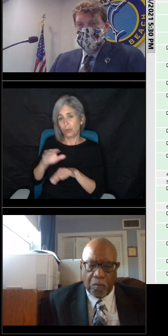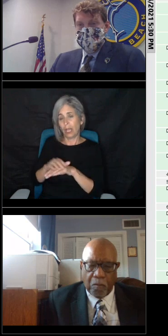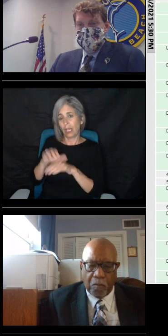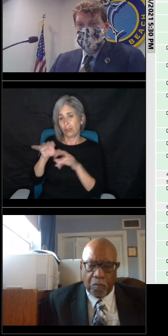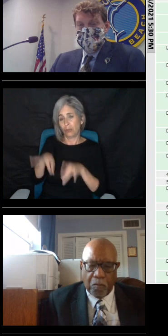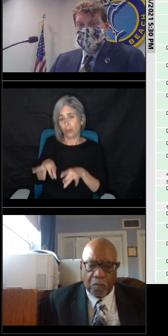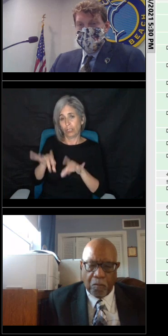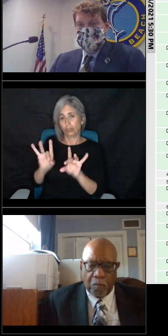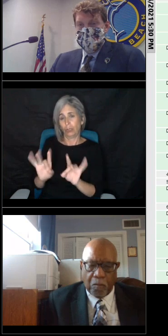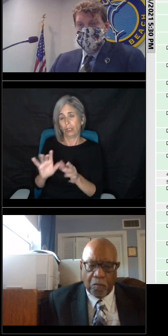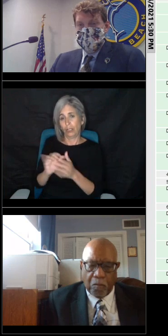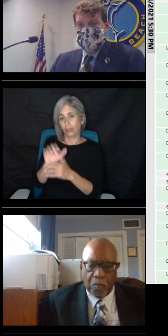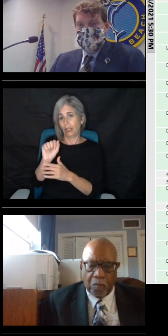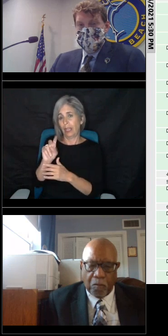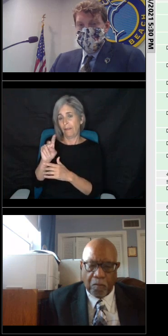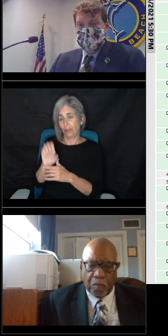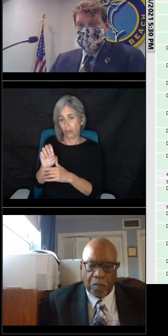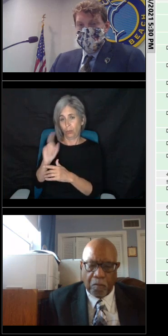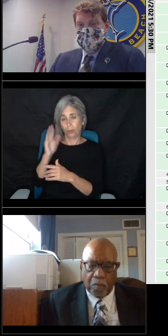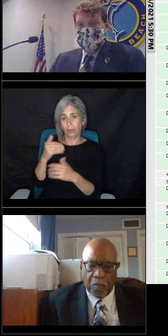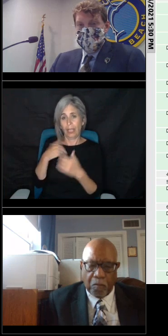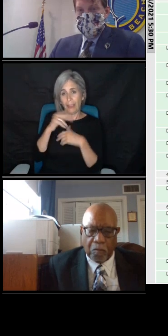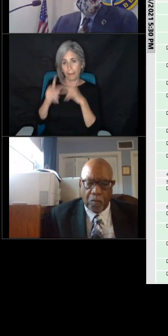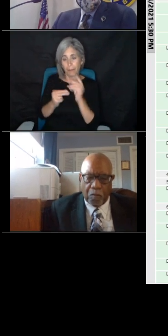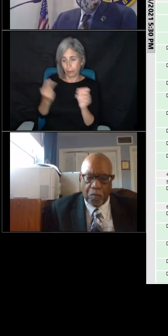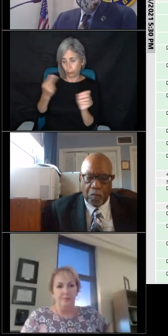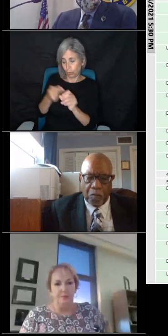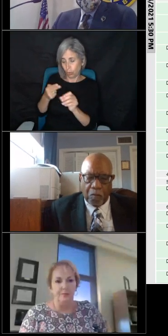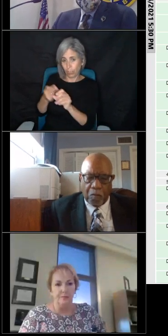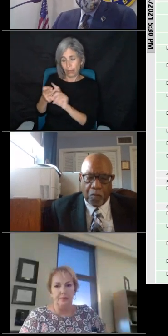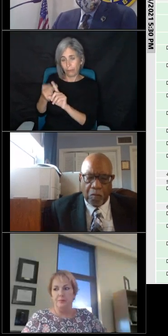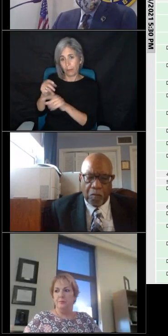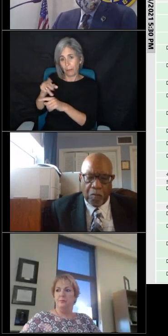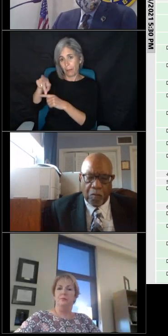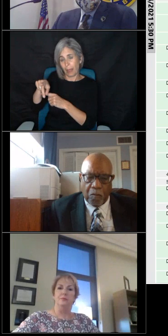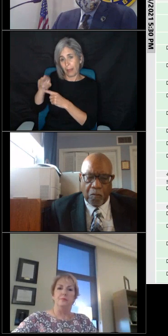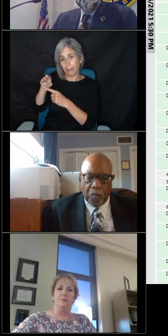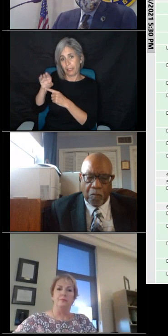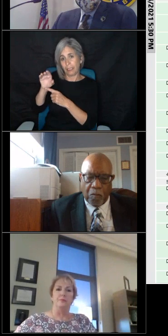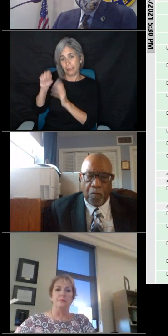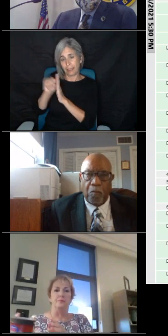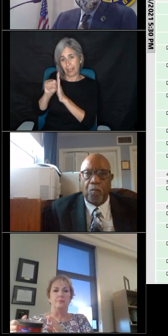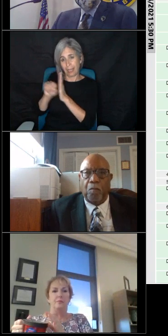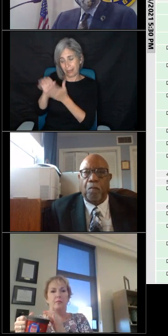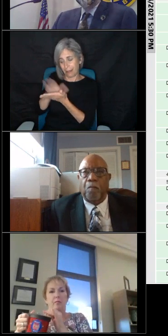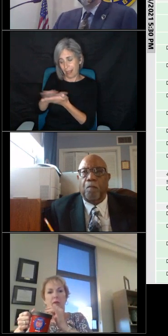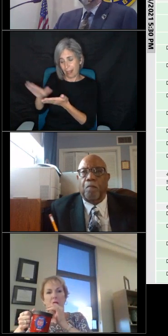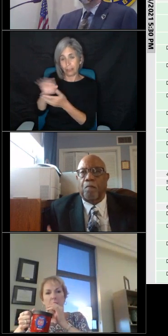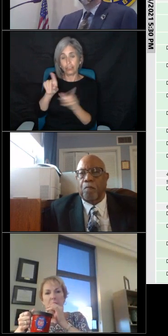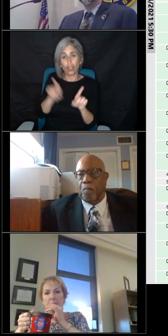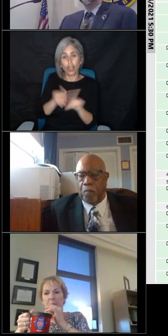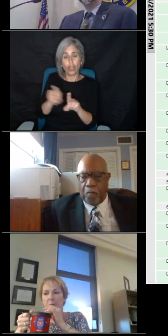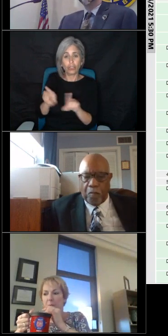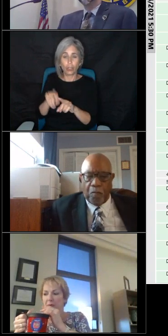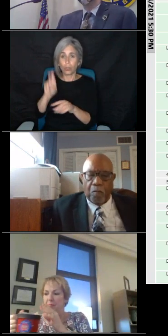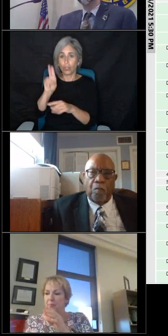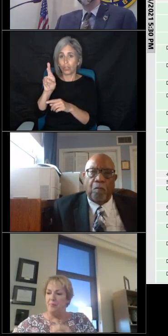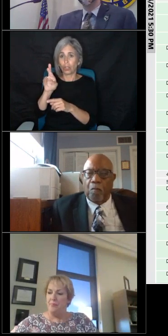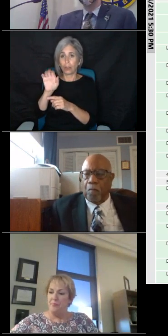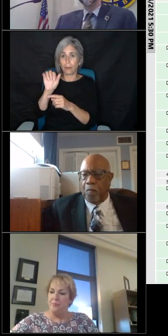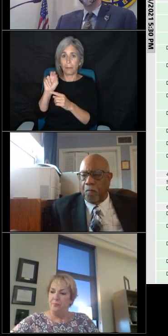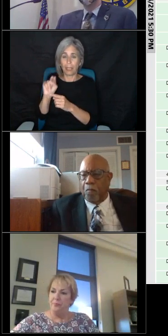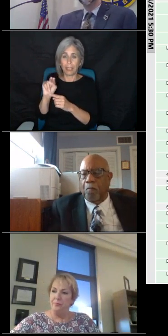Australian Avenue. We will have people joining us from the Palm Beach State College and then also at the Urban League in